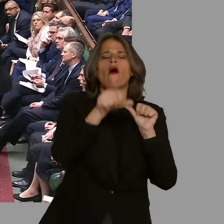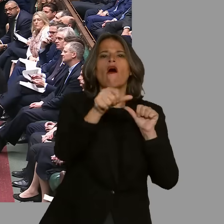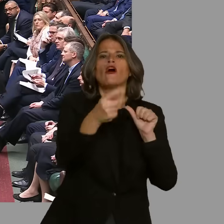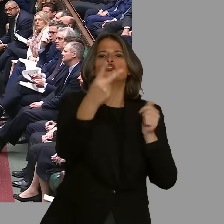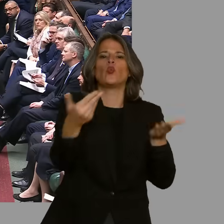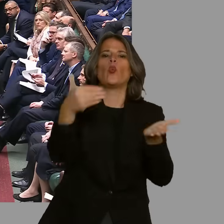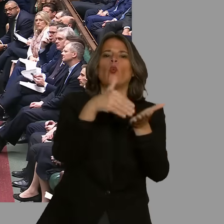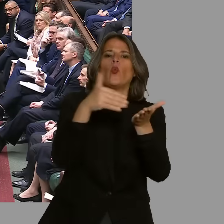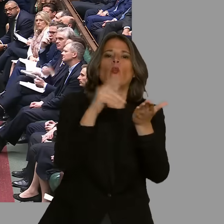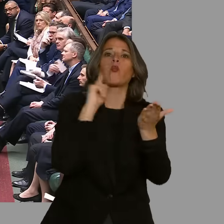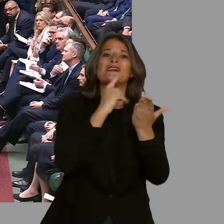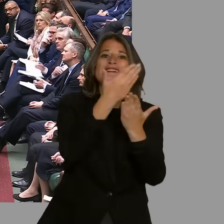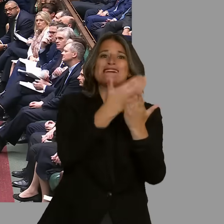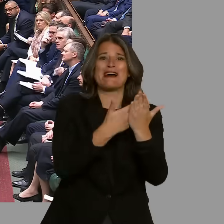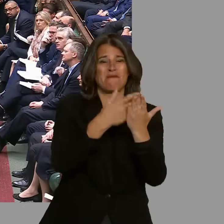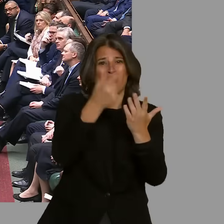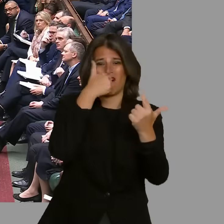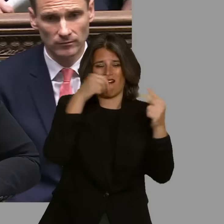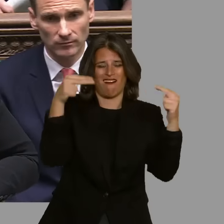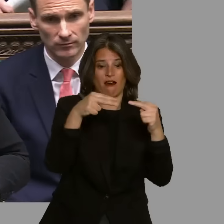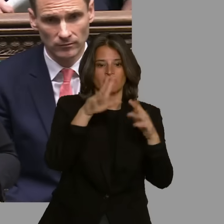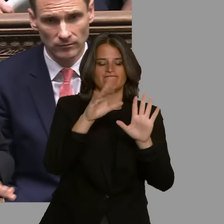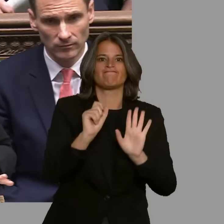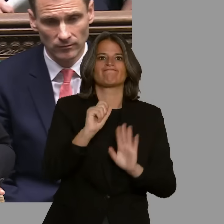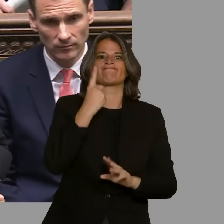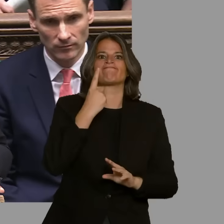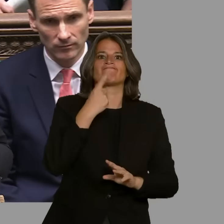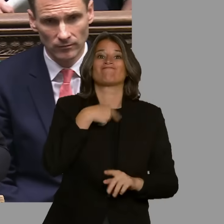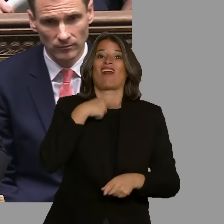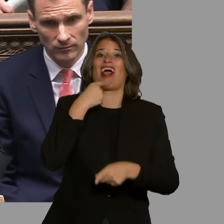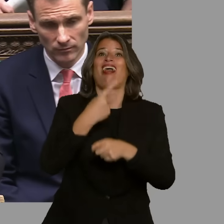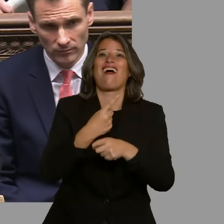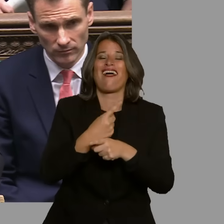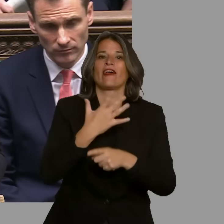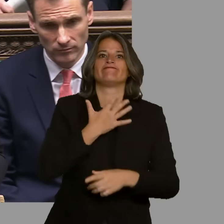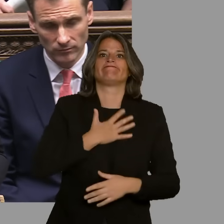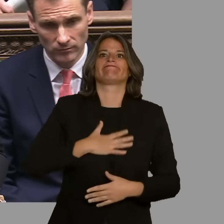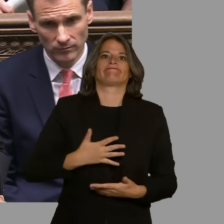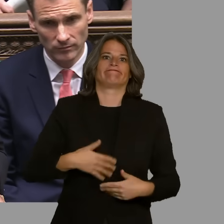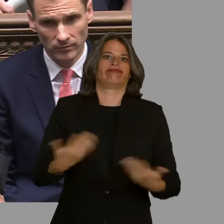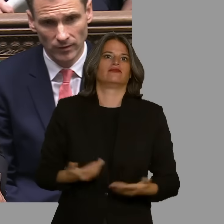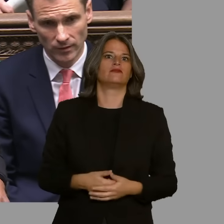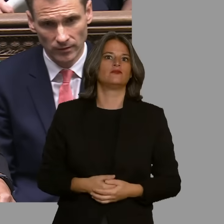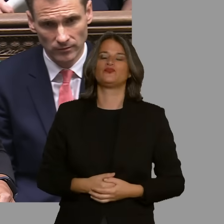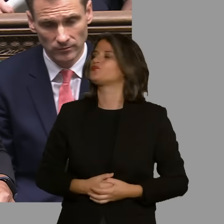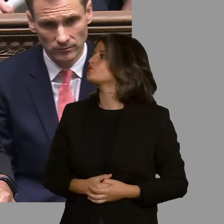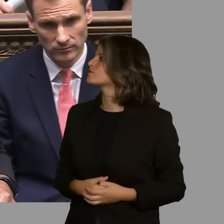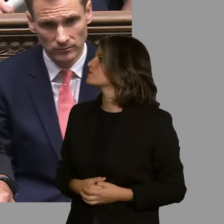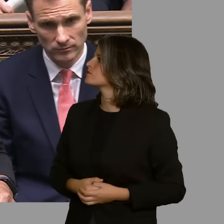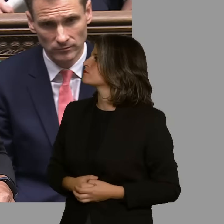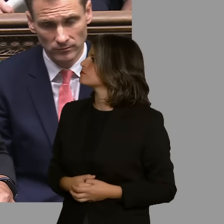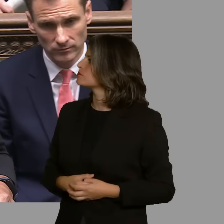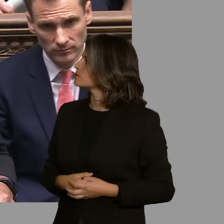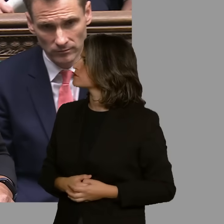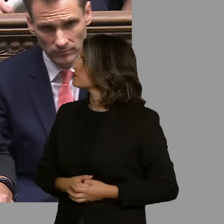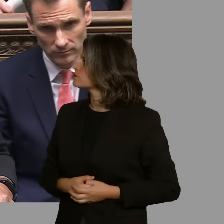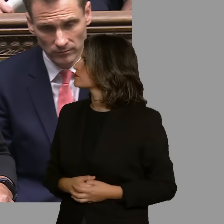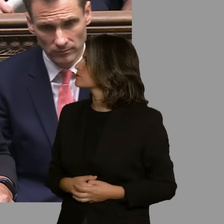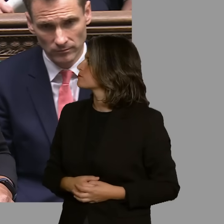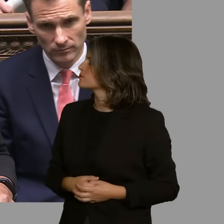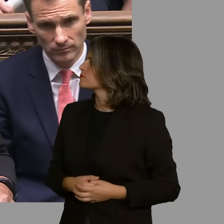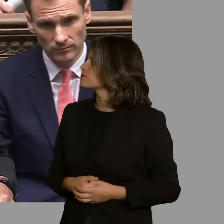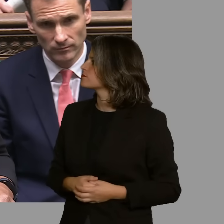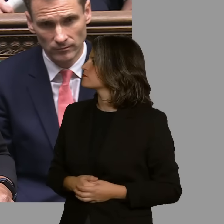Mr. Speaker, the CPS has said in the clearest terms that this prosecution was